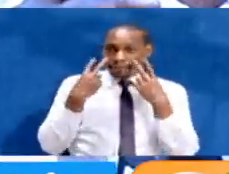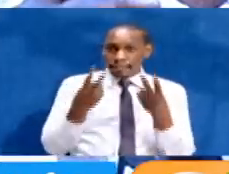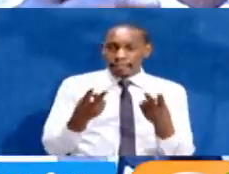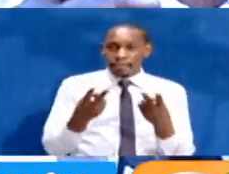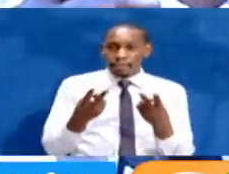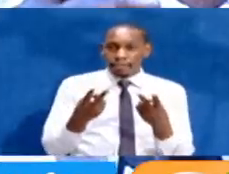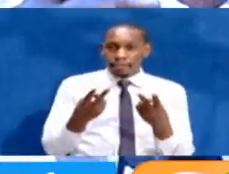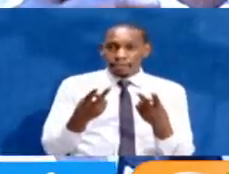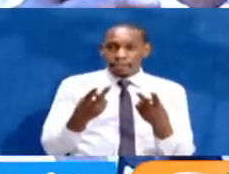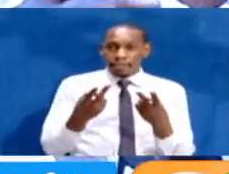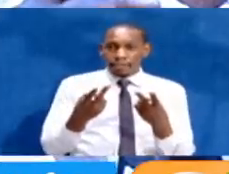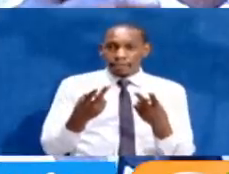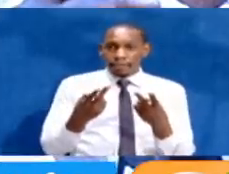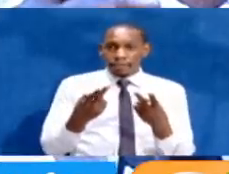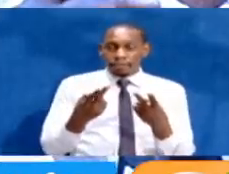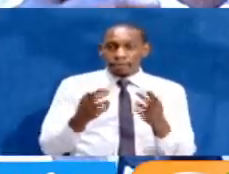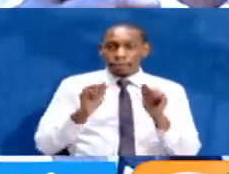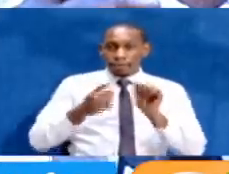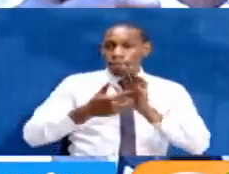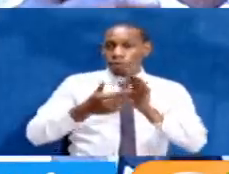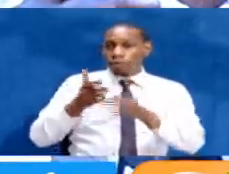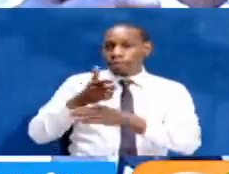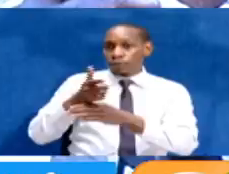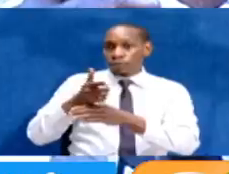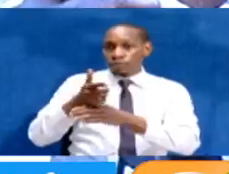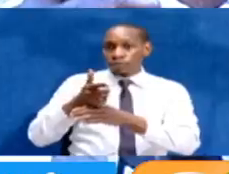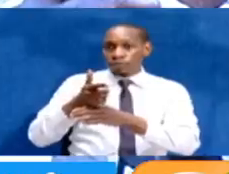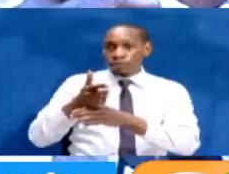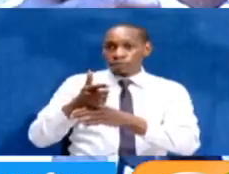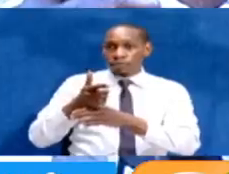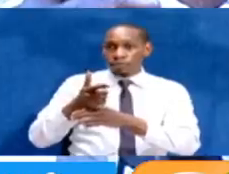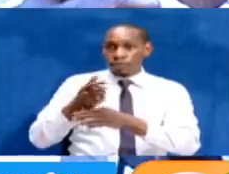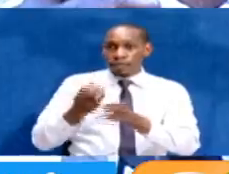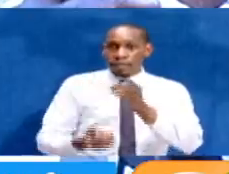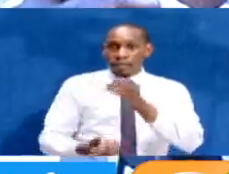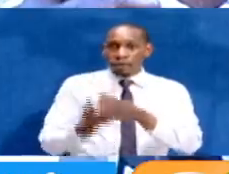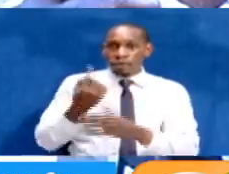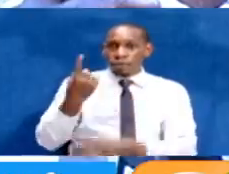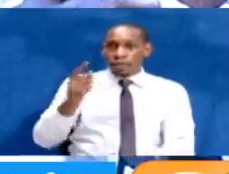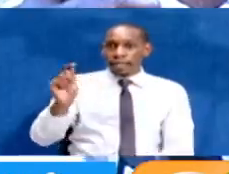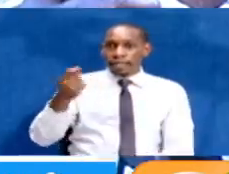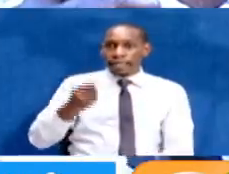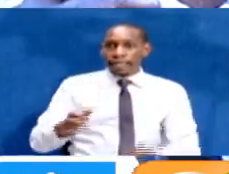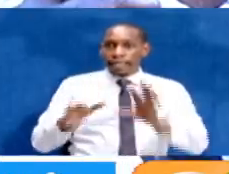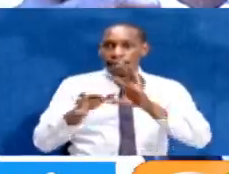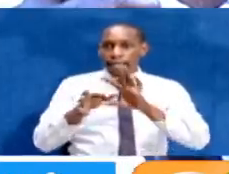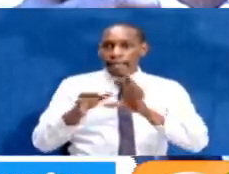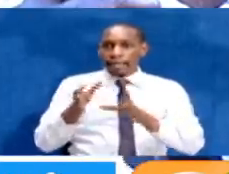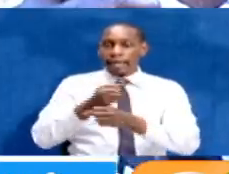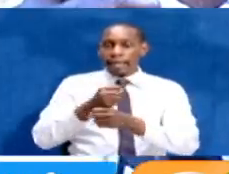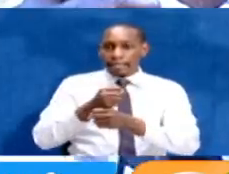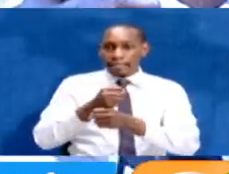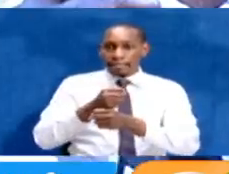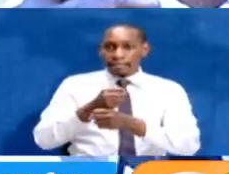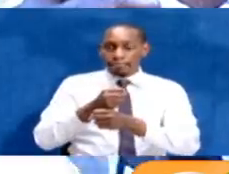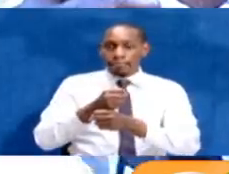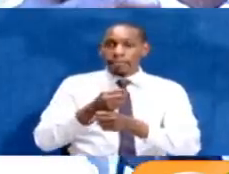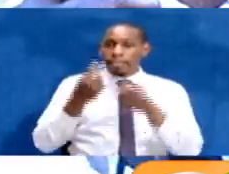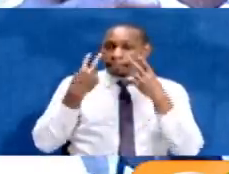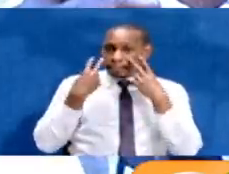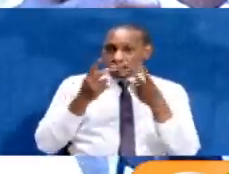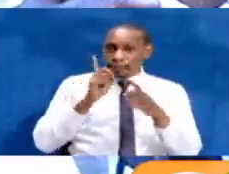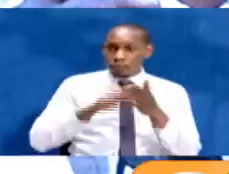it starting today, maybe we could play that launch of the One Kenya Alliance. Mm-hmm. This is what we